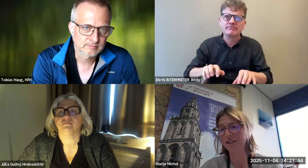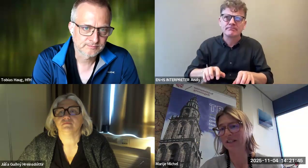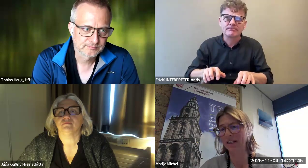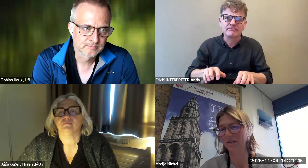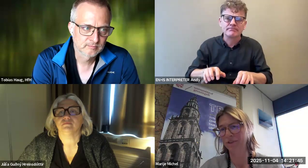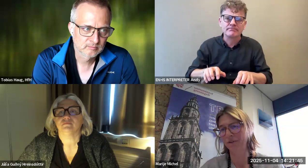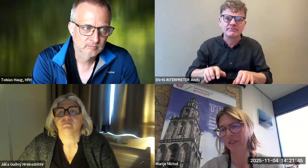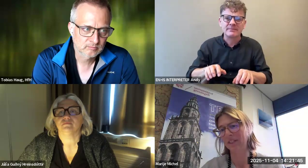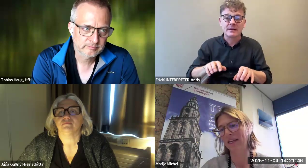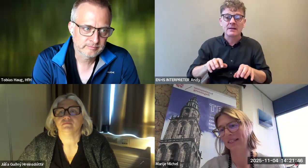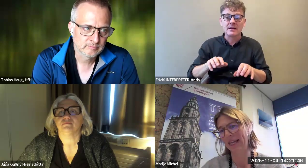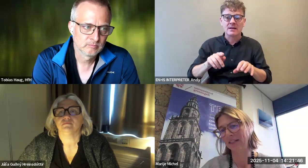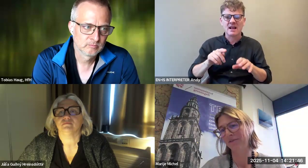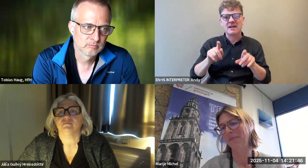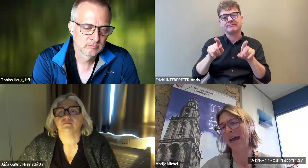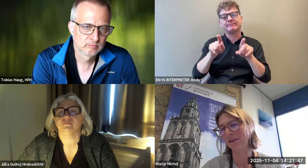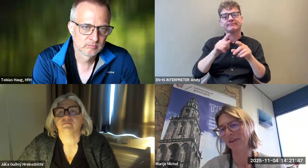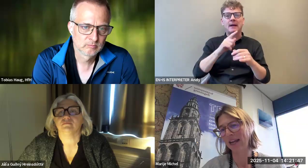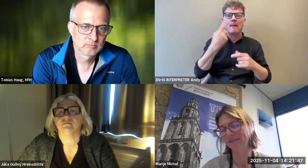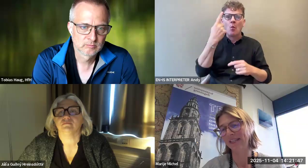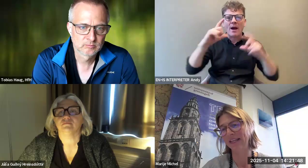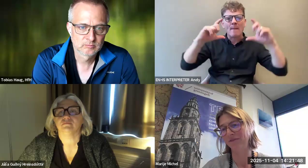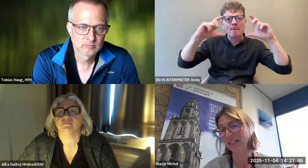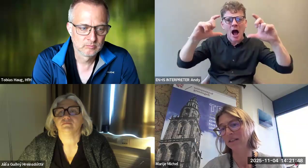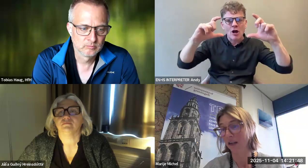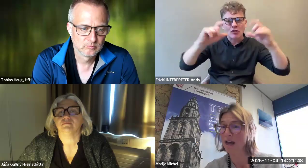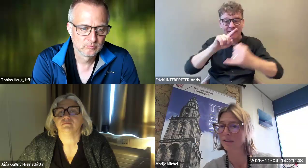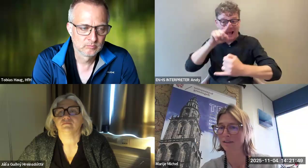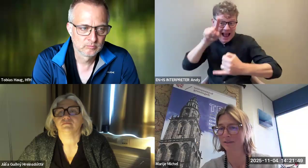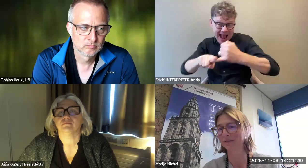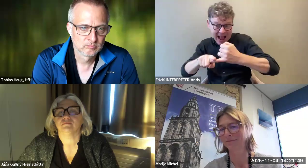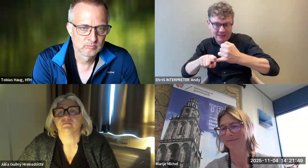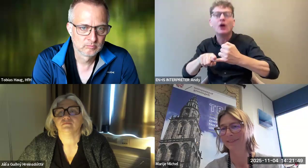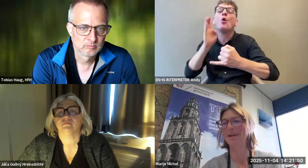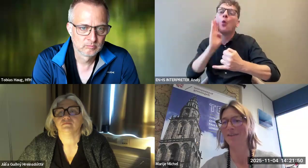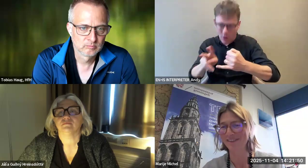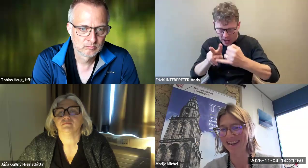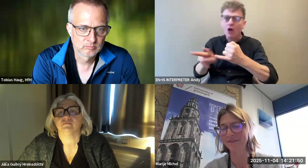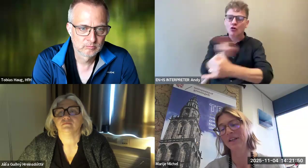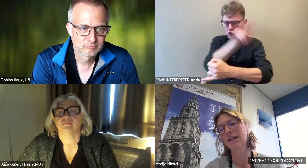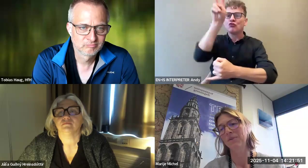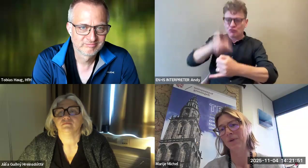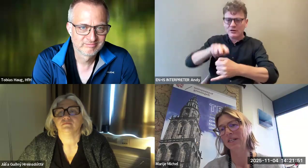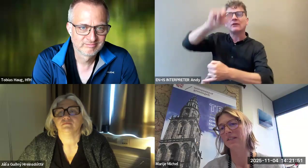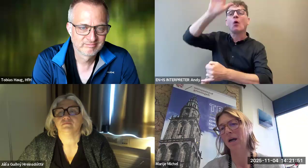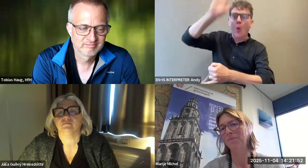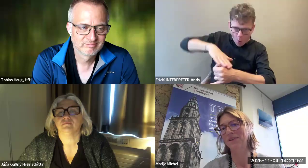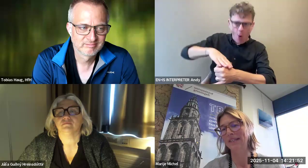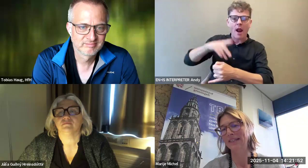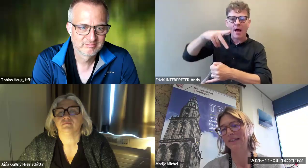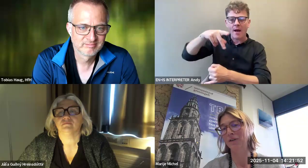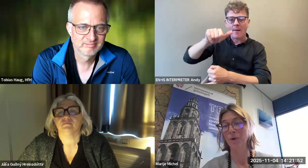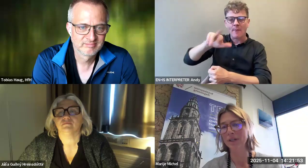at larger textual units, so at an end of a paragraph, they read a lot of the paragraph, but when they